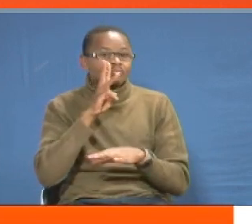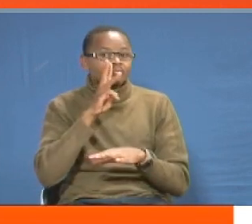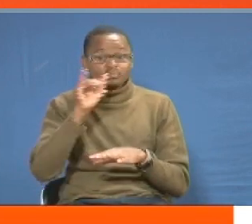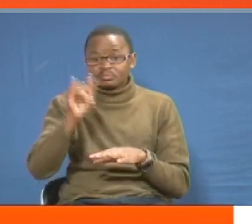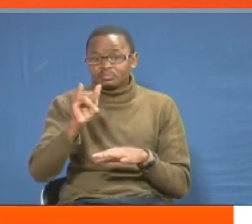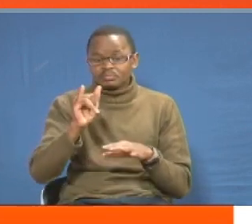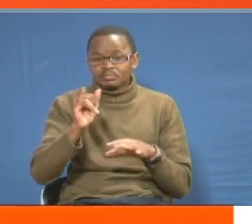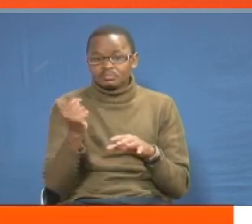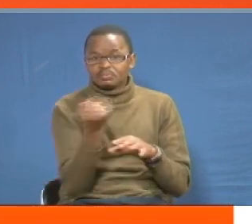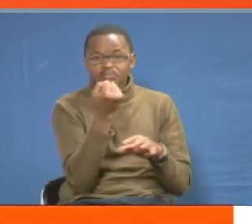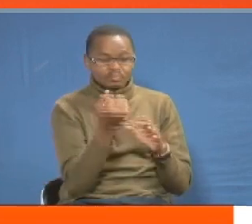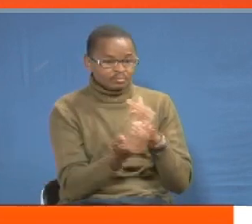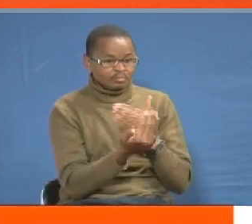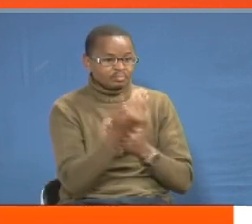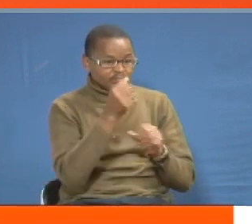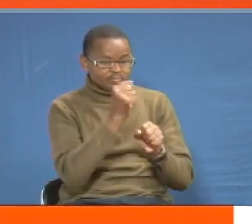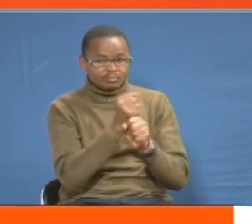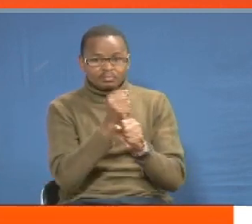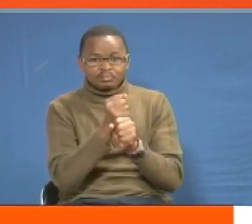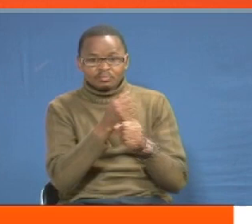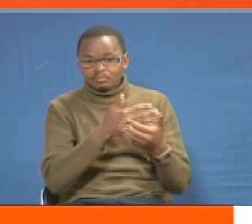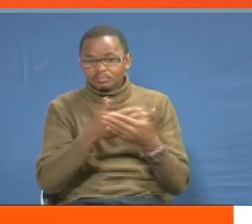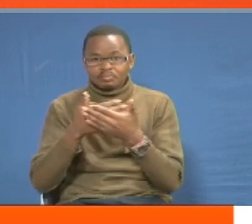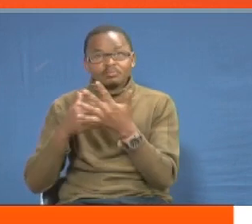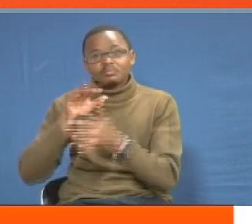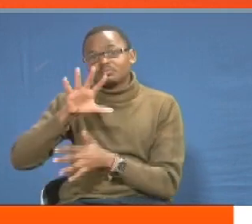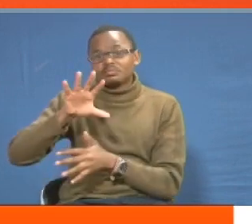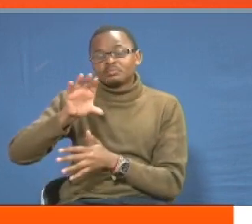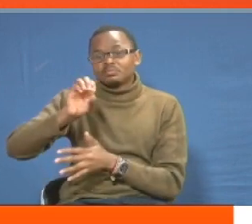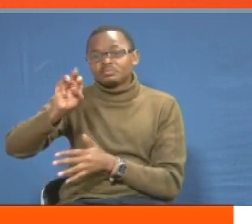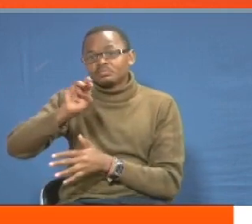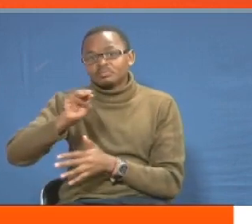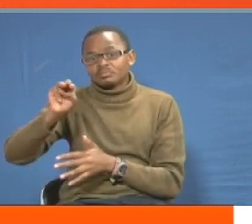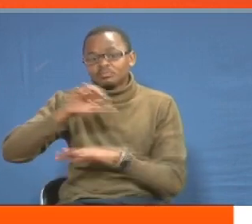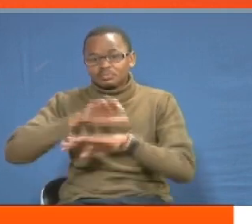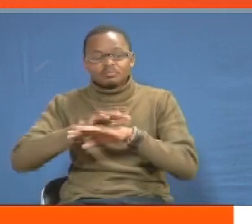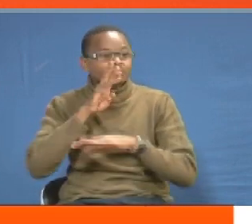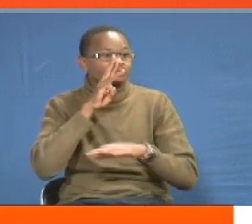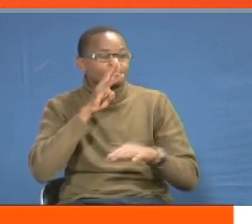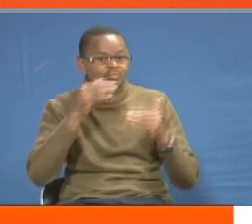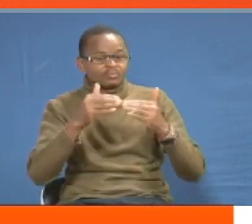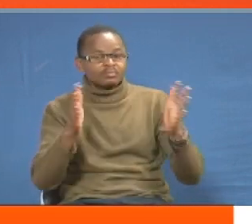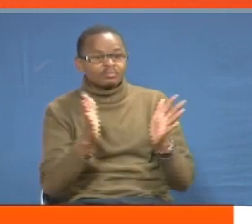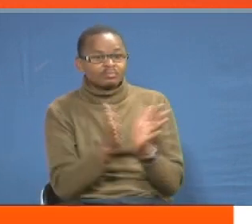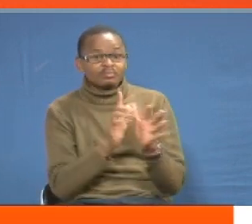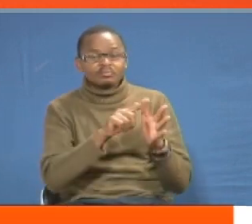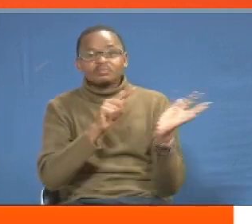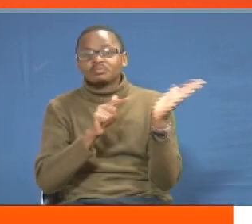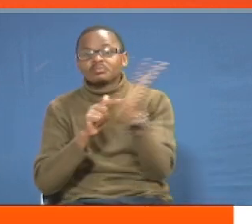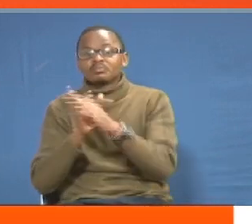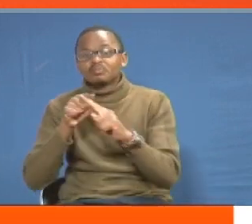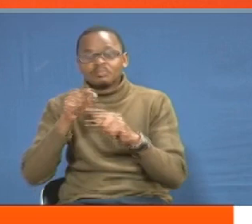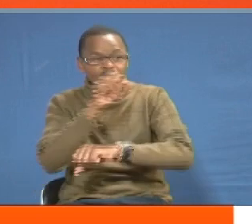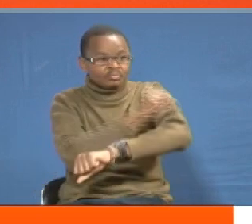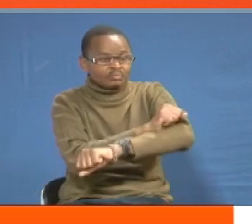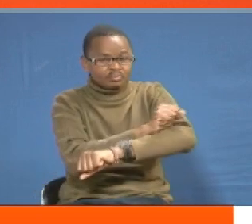water, yet I can wake up in the morning, do maybe 500 meters or find the water in the compound and then go to